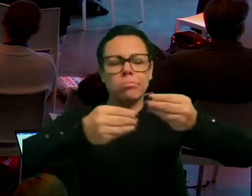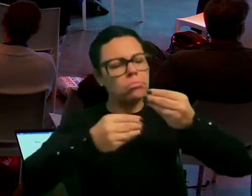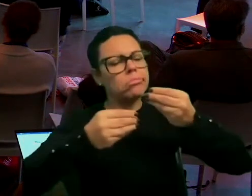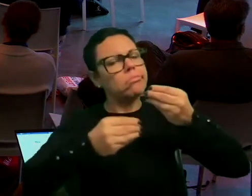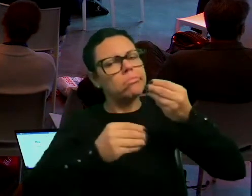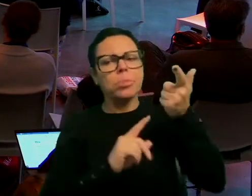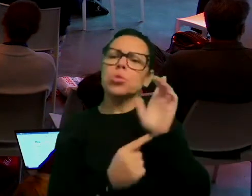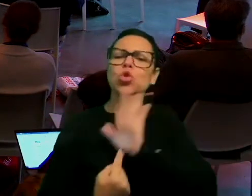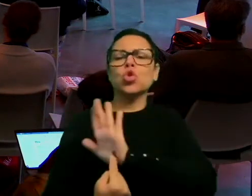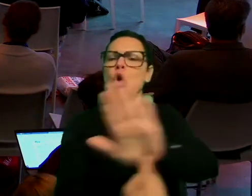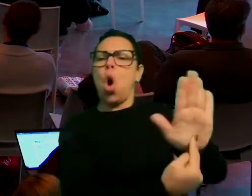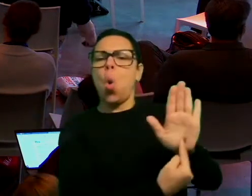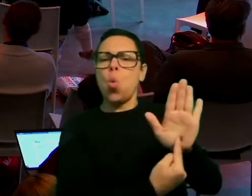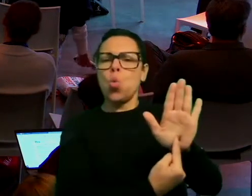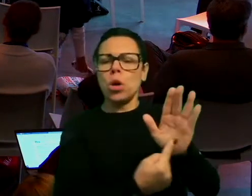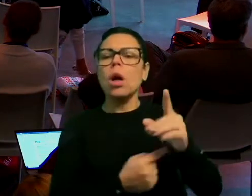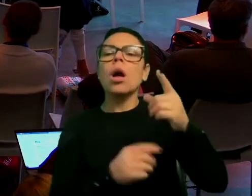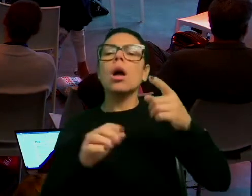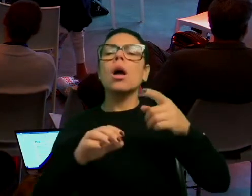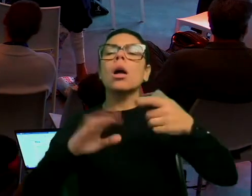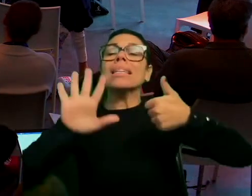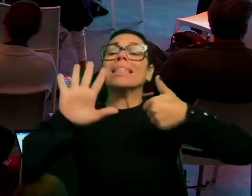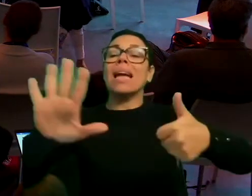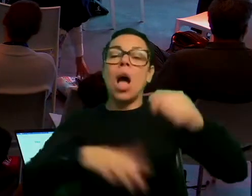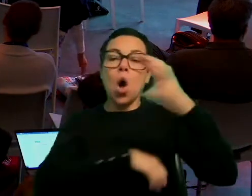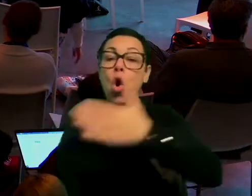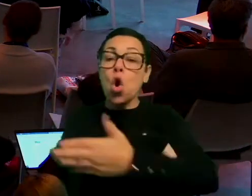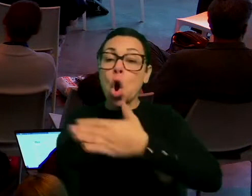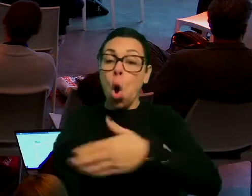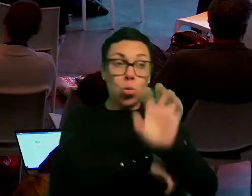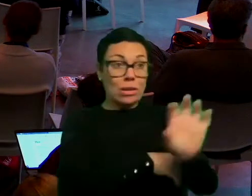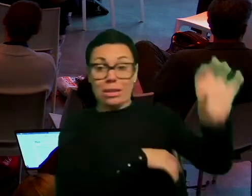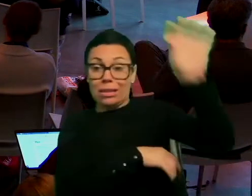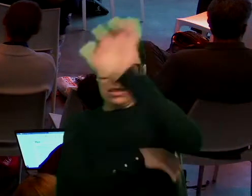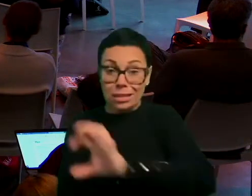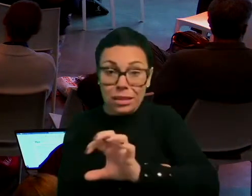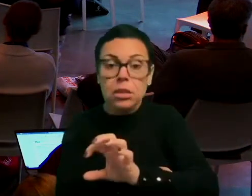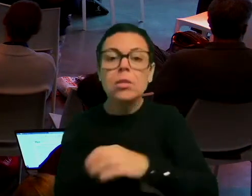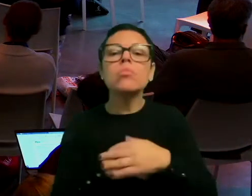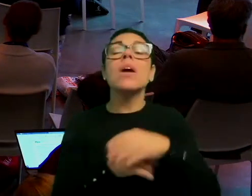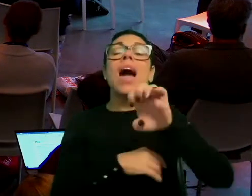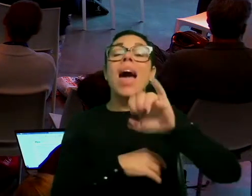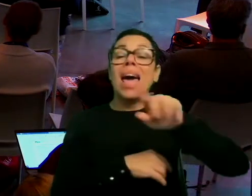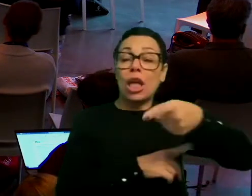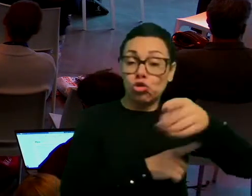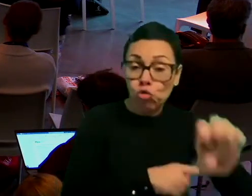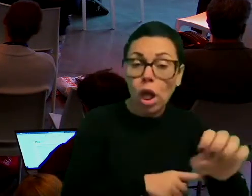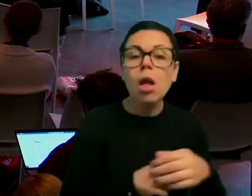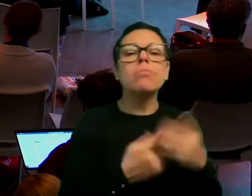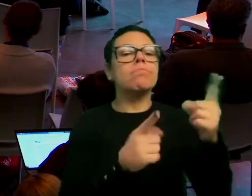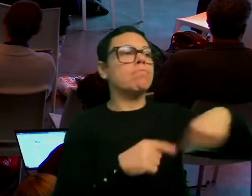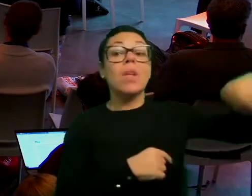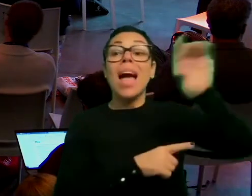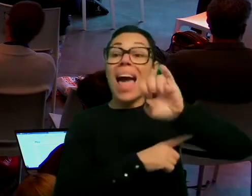And EIGE is supervising that we're doing the right things. Expertise France is providing it. And we have